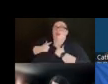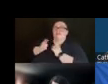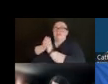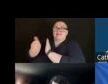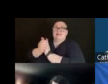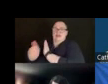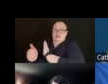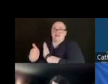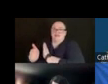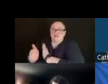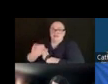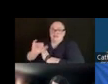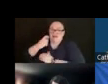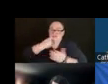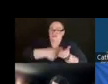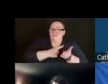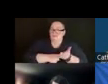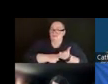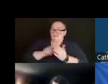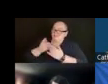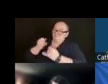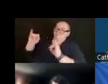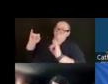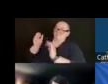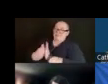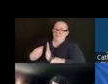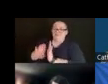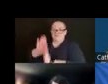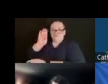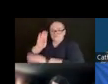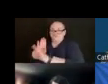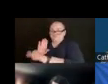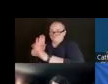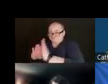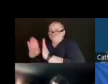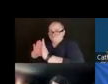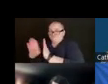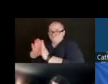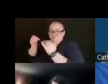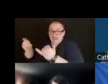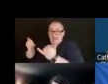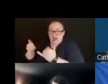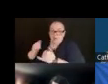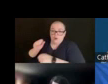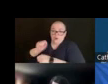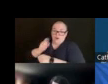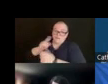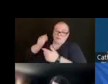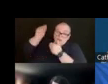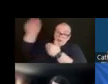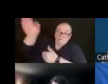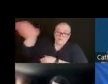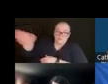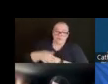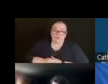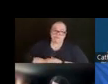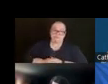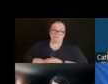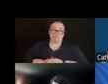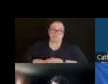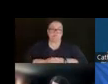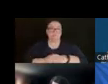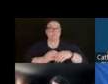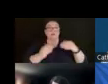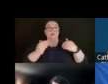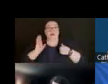And additionally, we have an infographic of housing models with funding streams on our website. We have